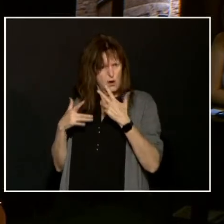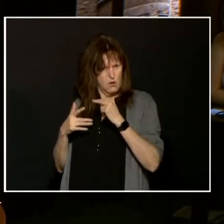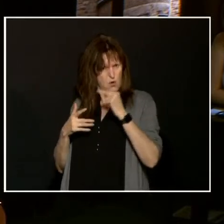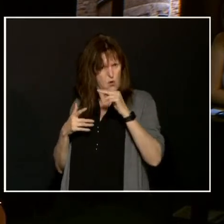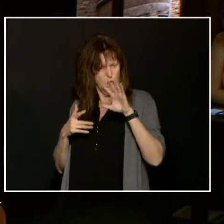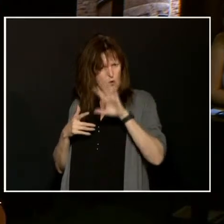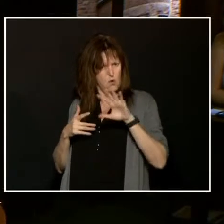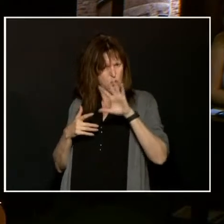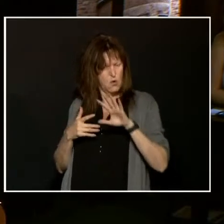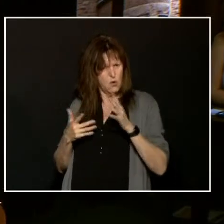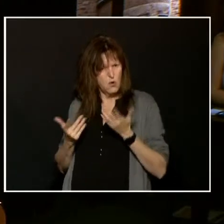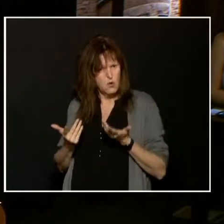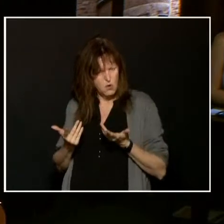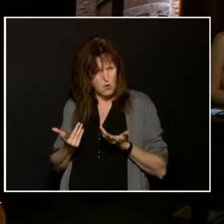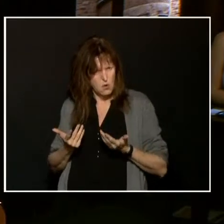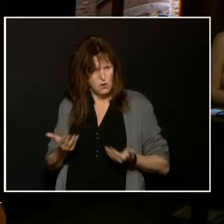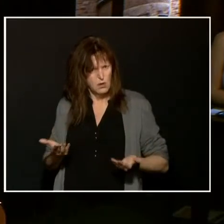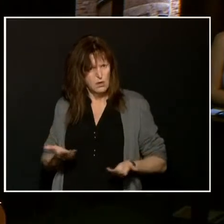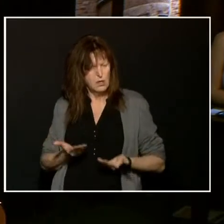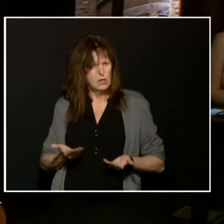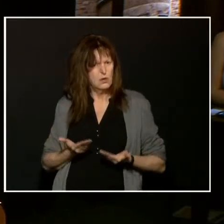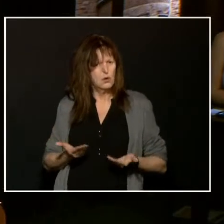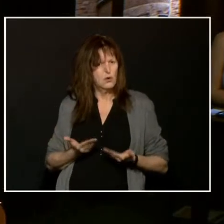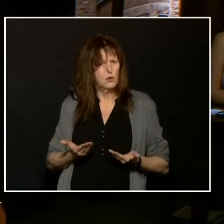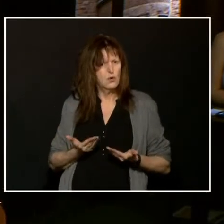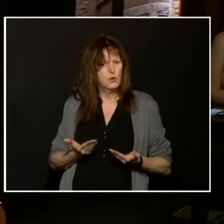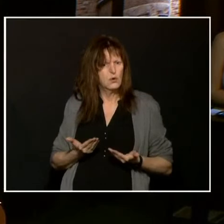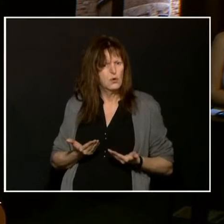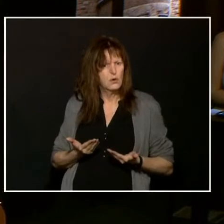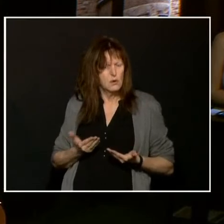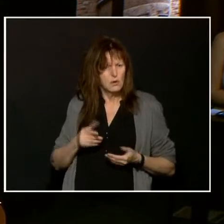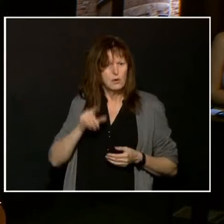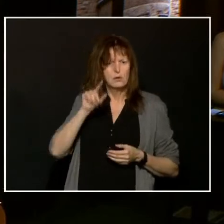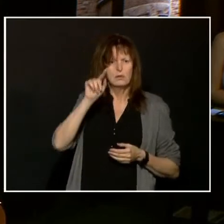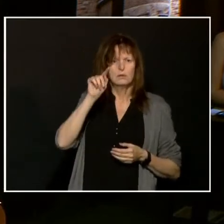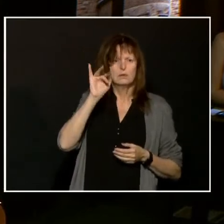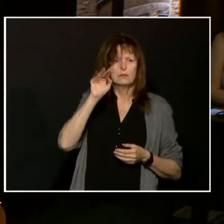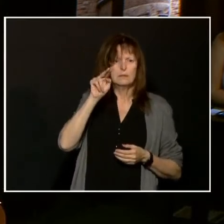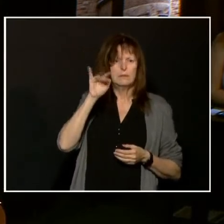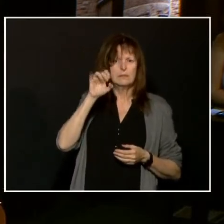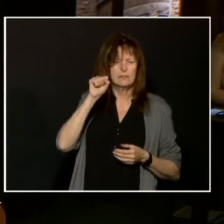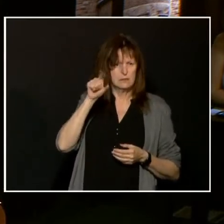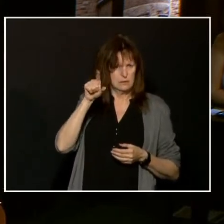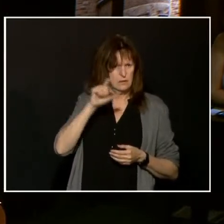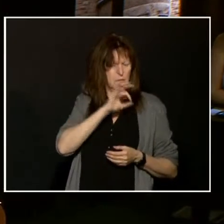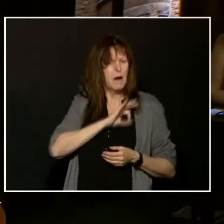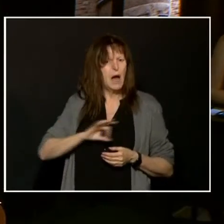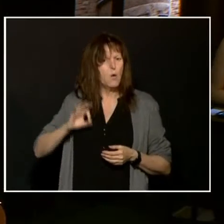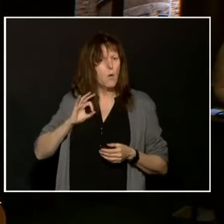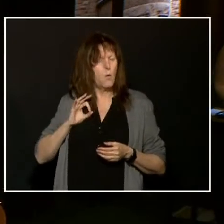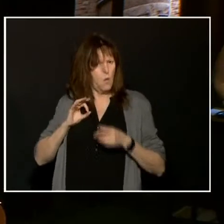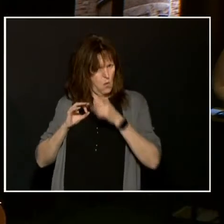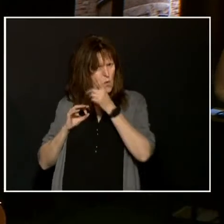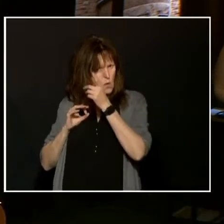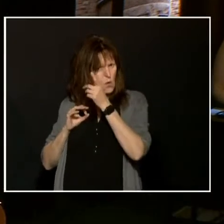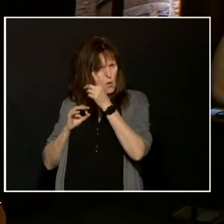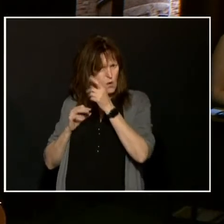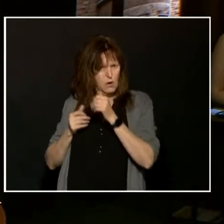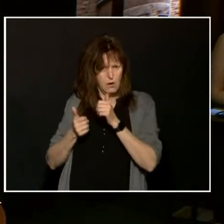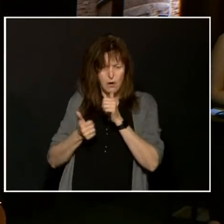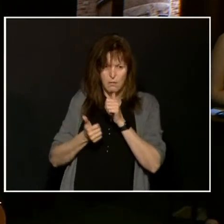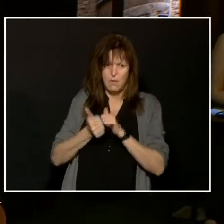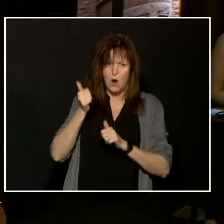and meanwhile, the mayor of Timmins, which is, I believe, where most of those cases are appearing, has been